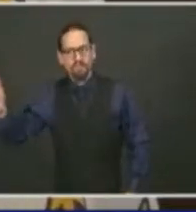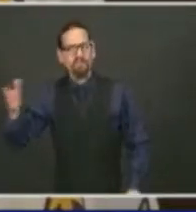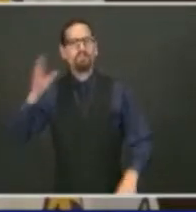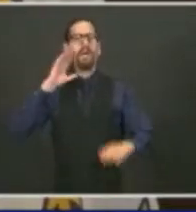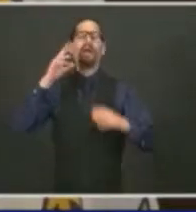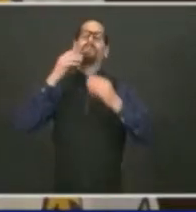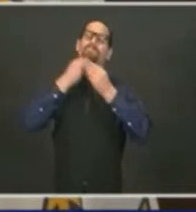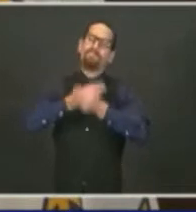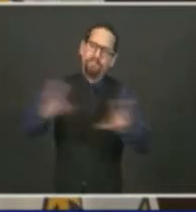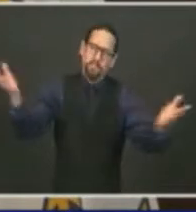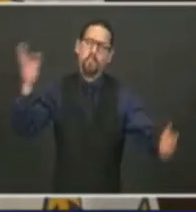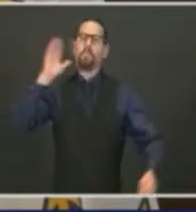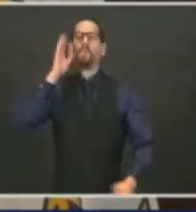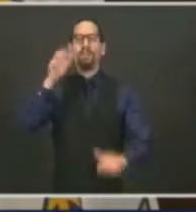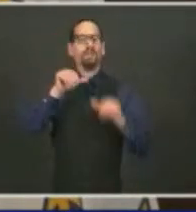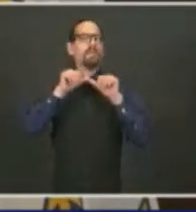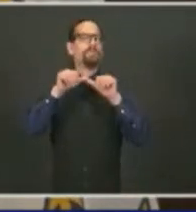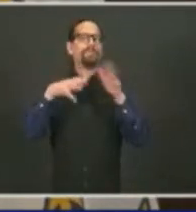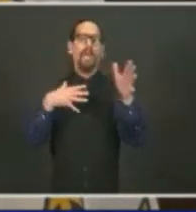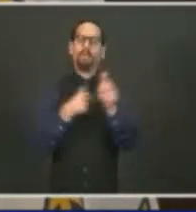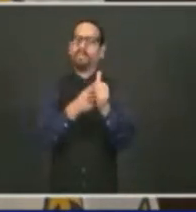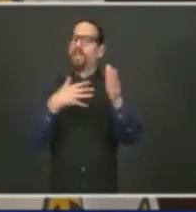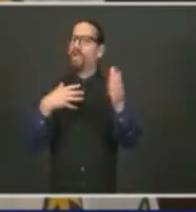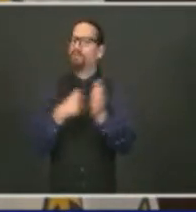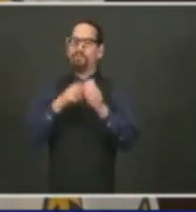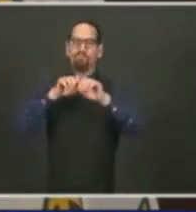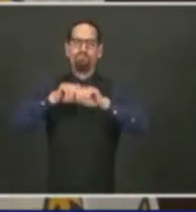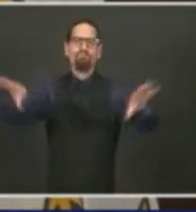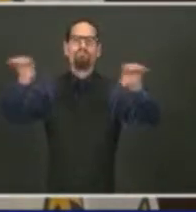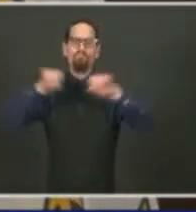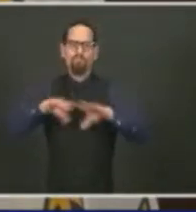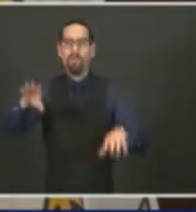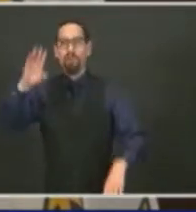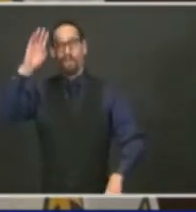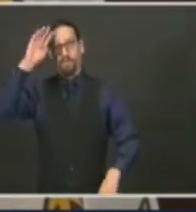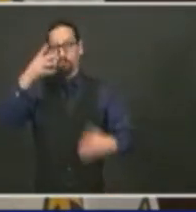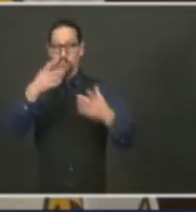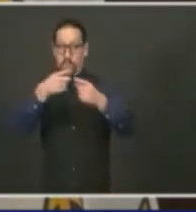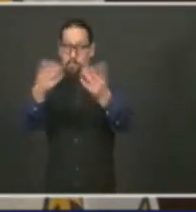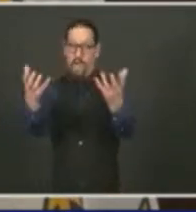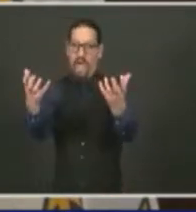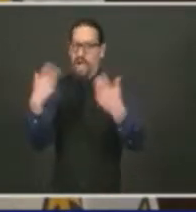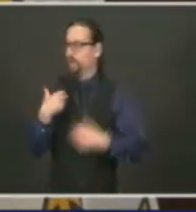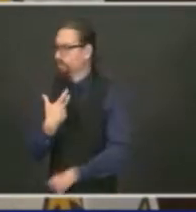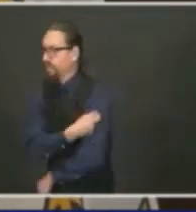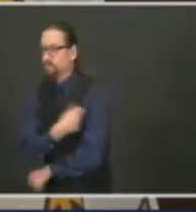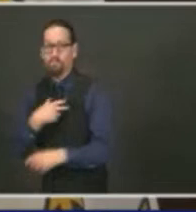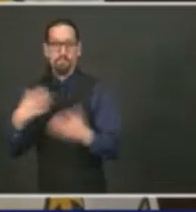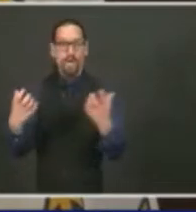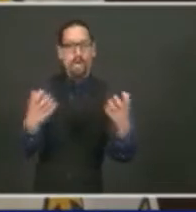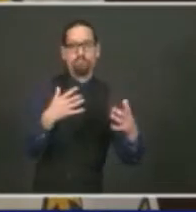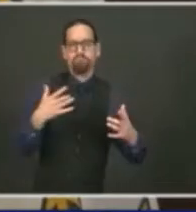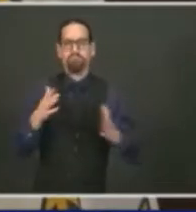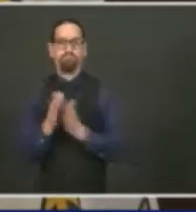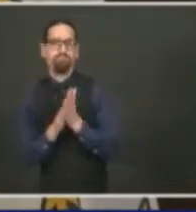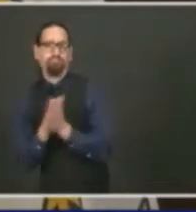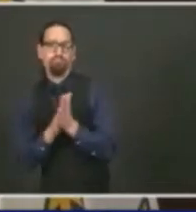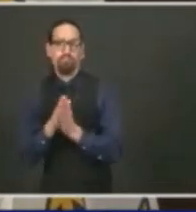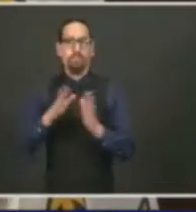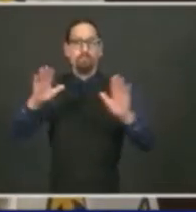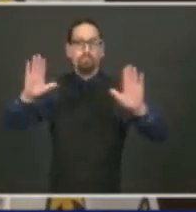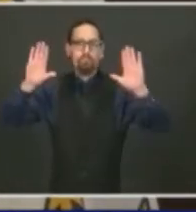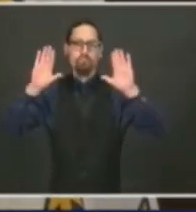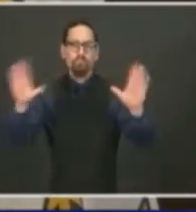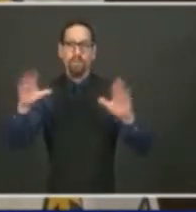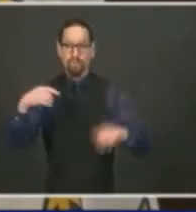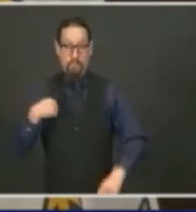know that people are very eager to get vaccinated. And by the way, I'm very optimistic and I love the demand that we've seen for the vaccine. This is fantastic. This is what we want from